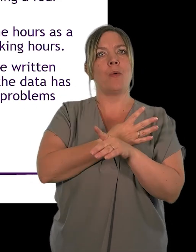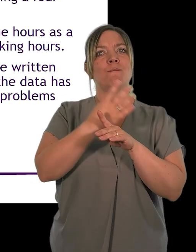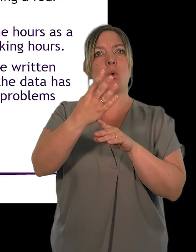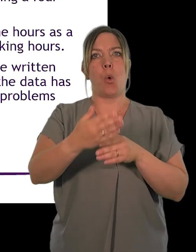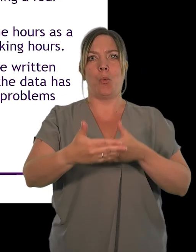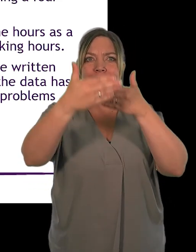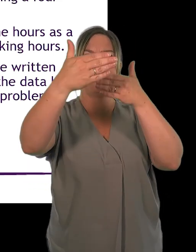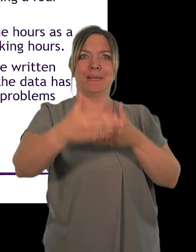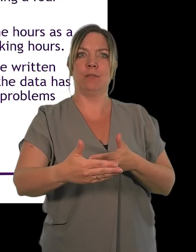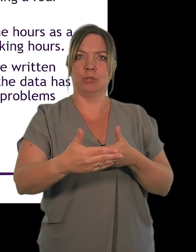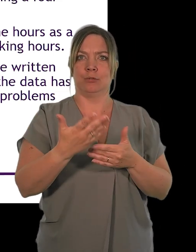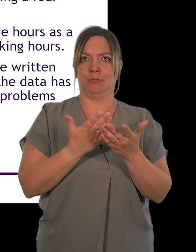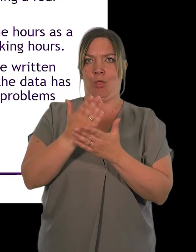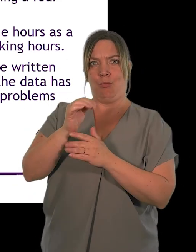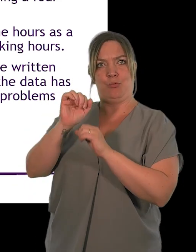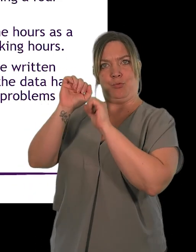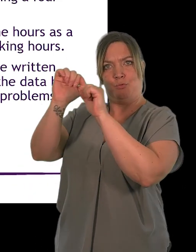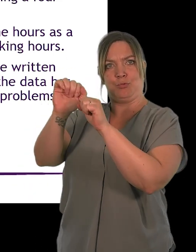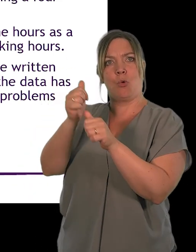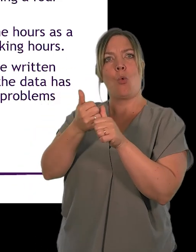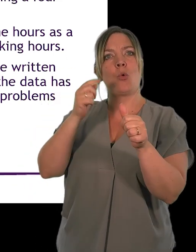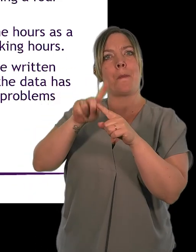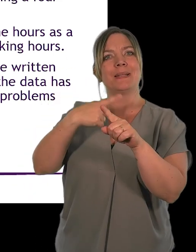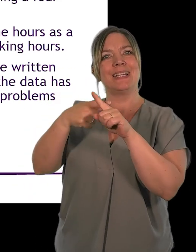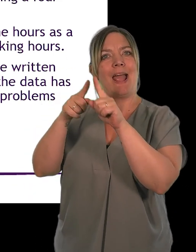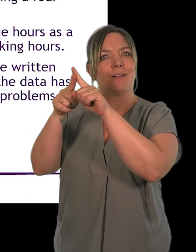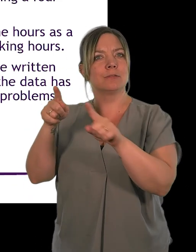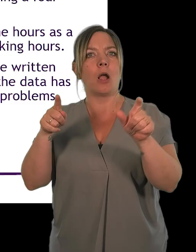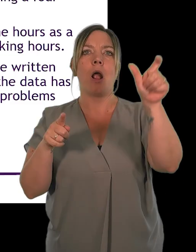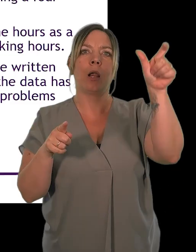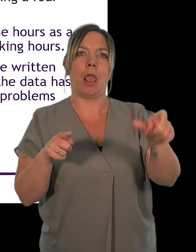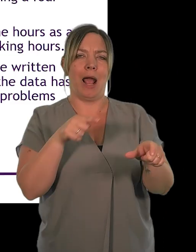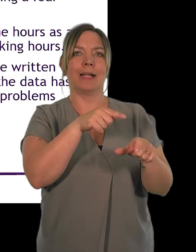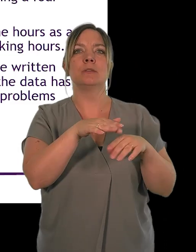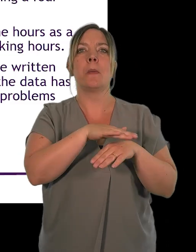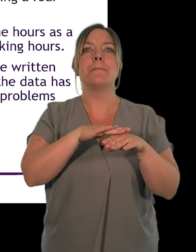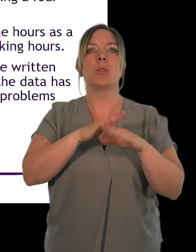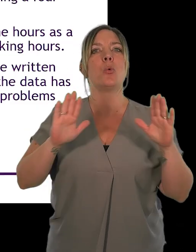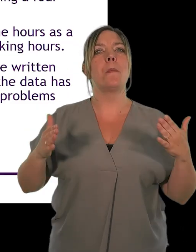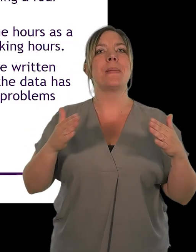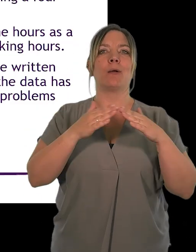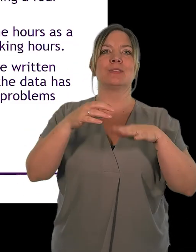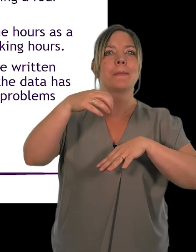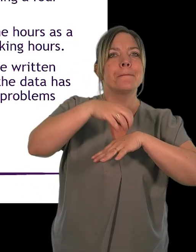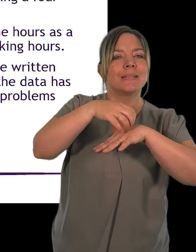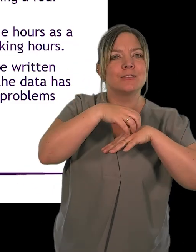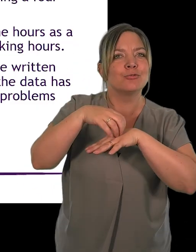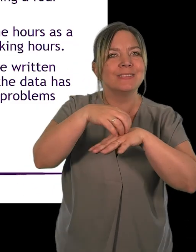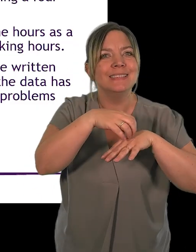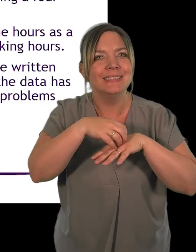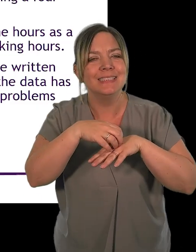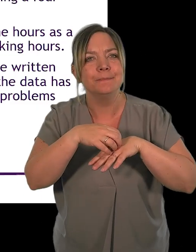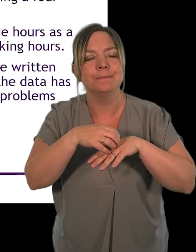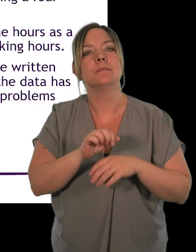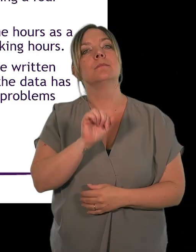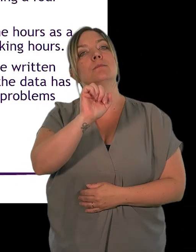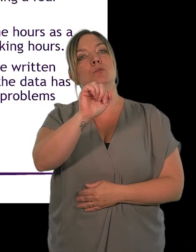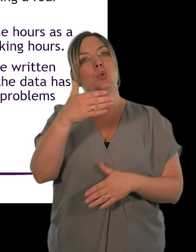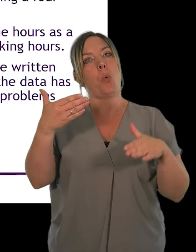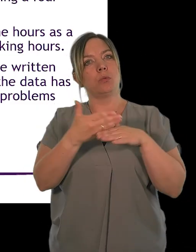calculate the average number of hours worked by each employee during a 4-week period,